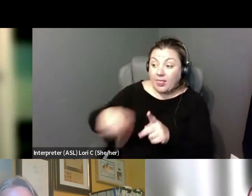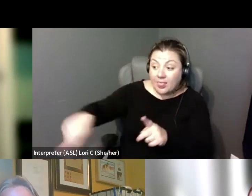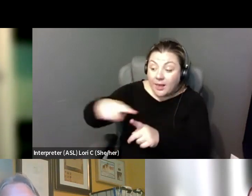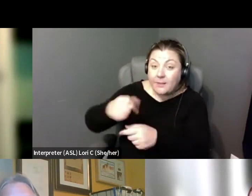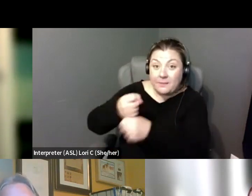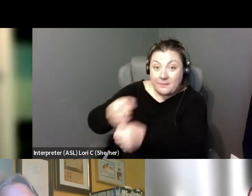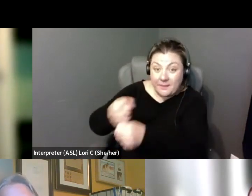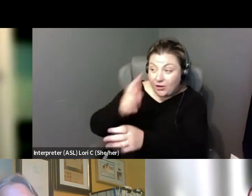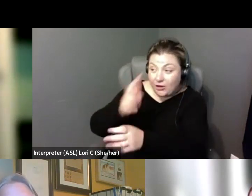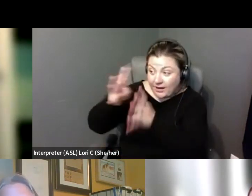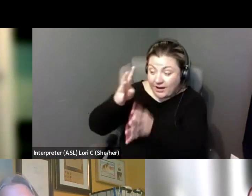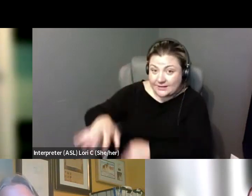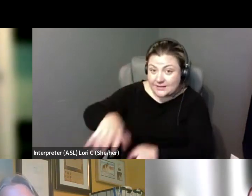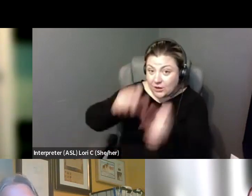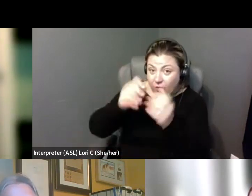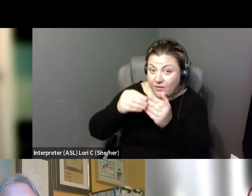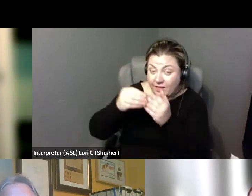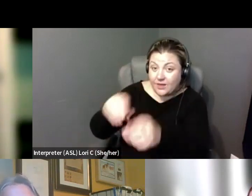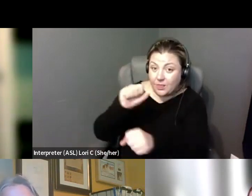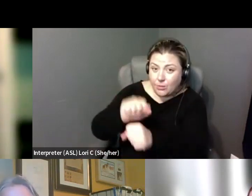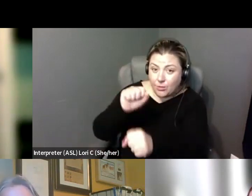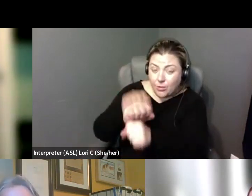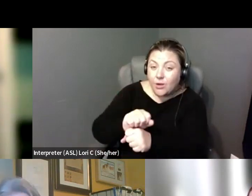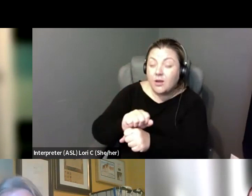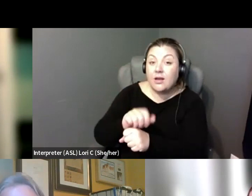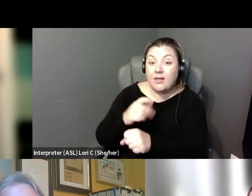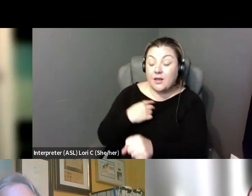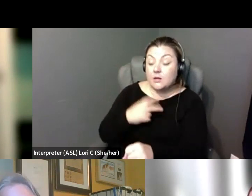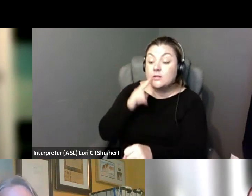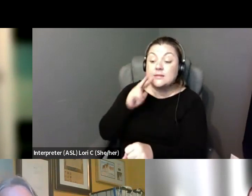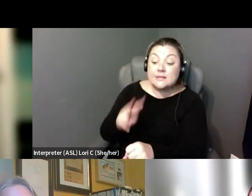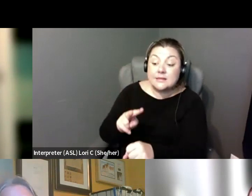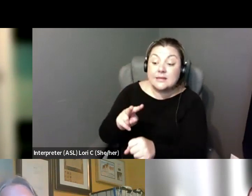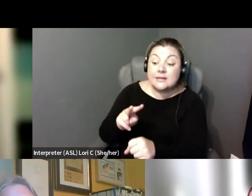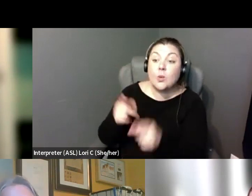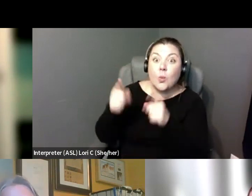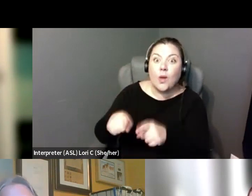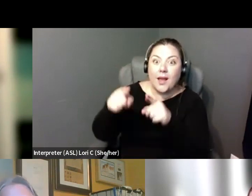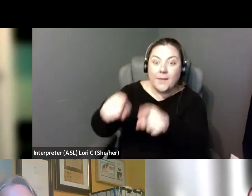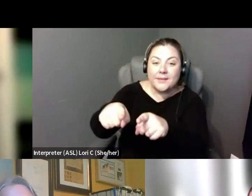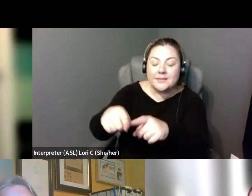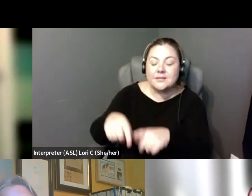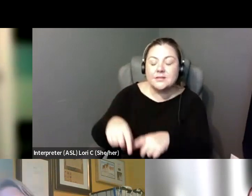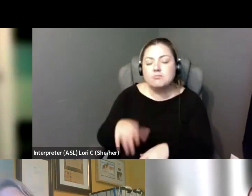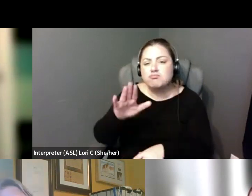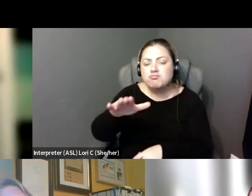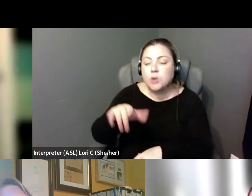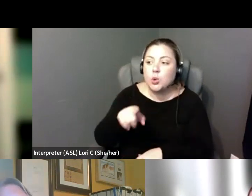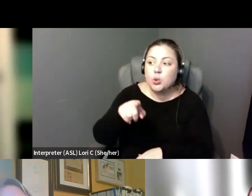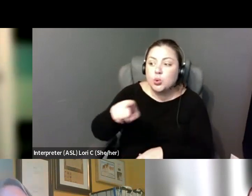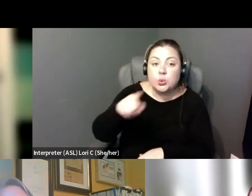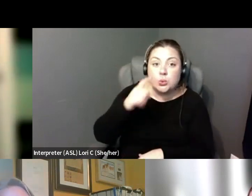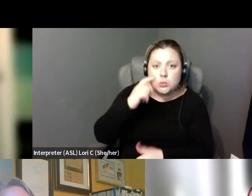and really lead these efforts and have seen the results. Do you see, and are